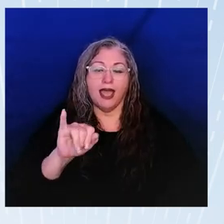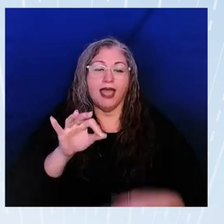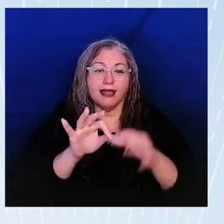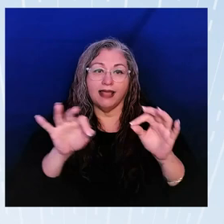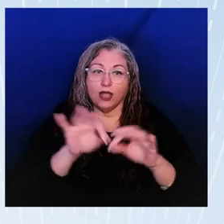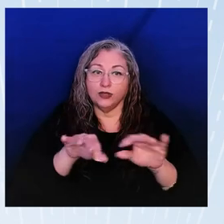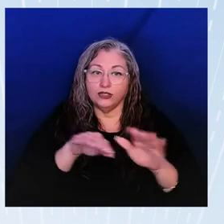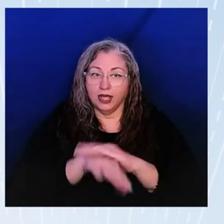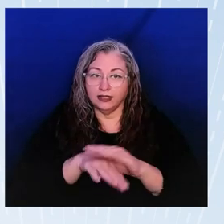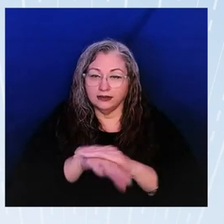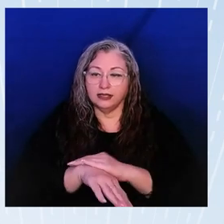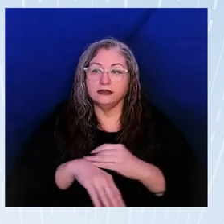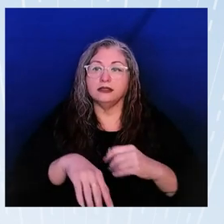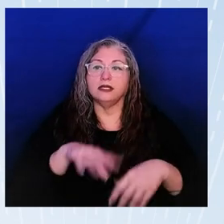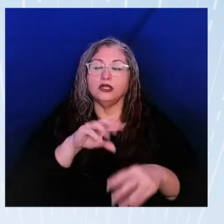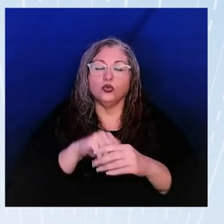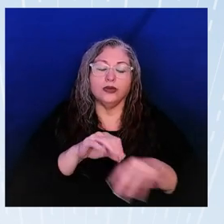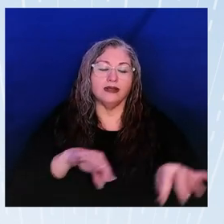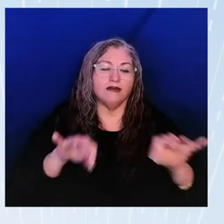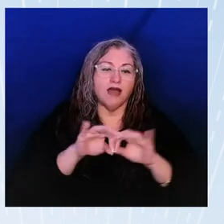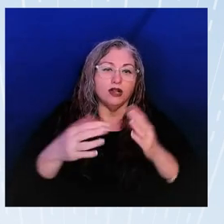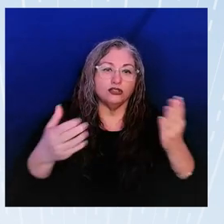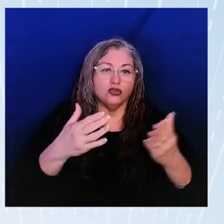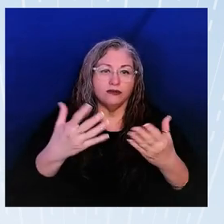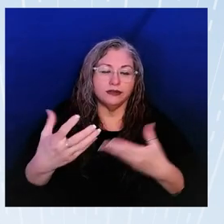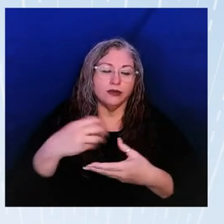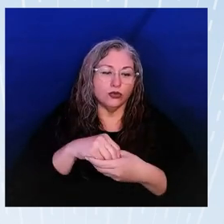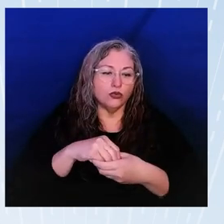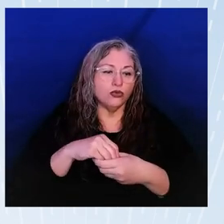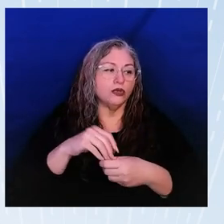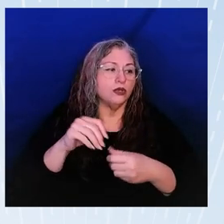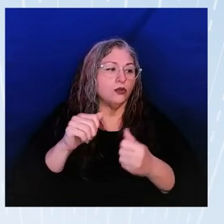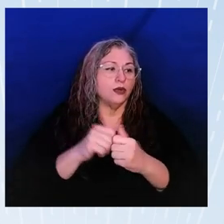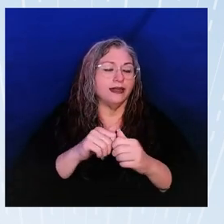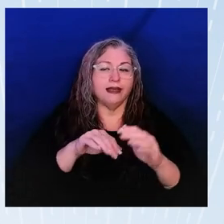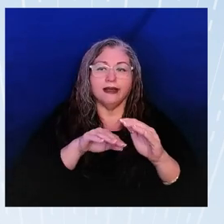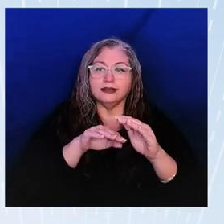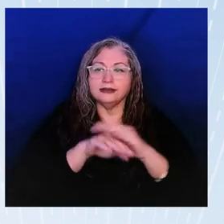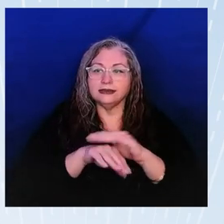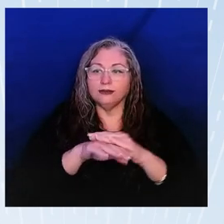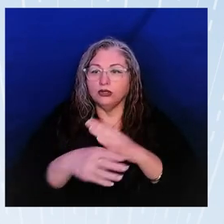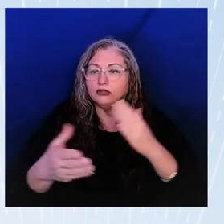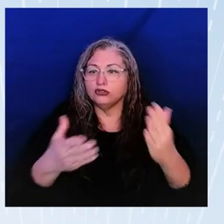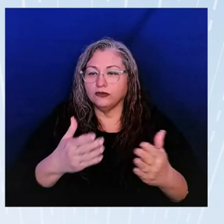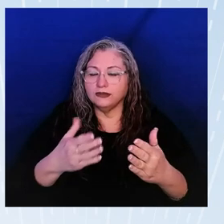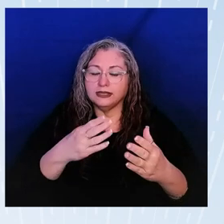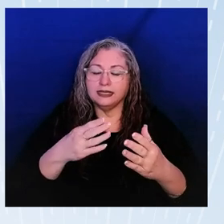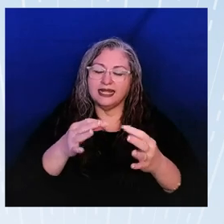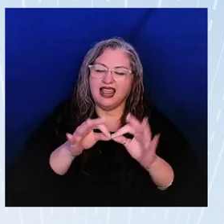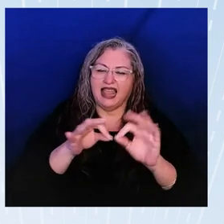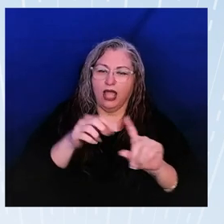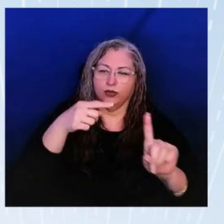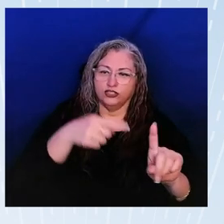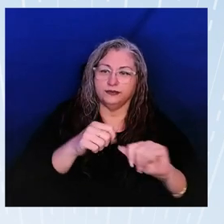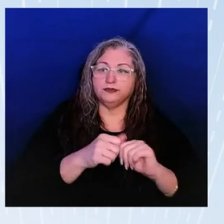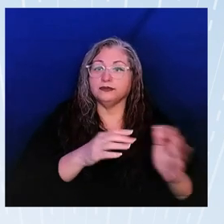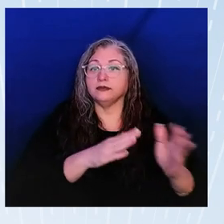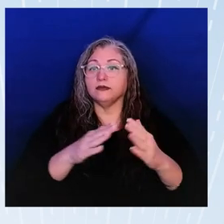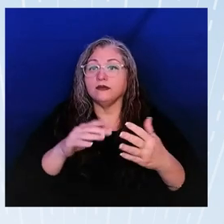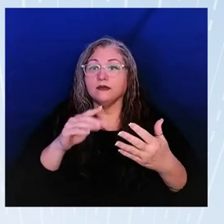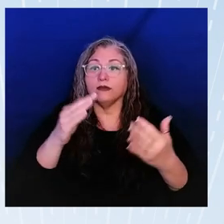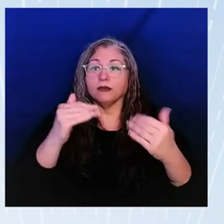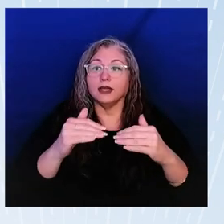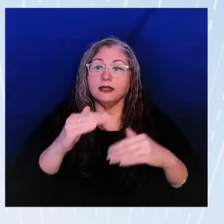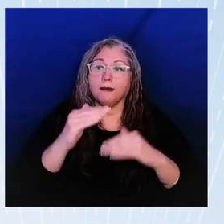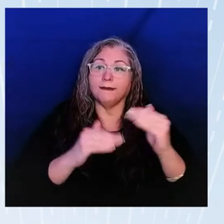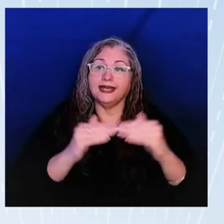access, including all the vital services that come with accessible services in the language arena. And then the next is build